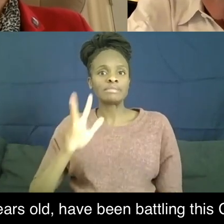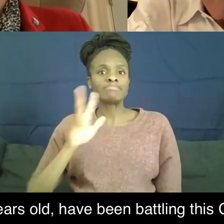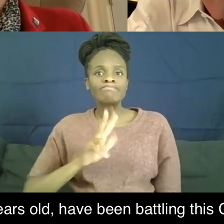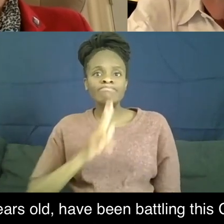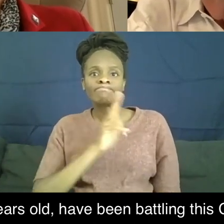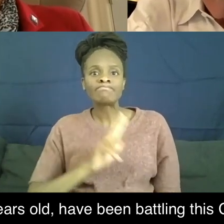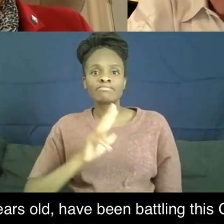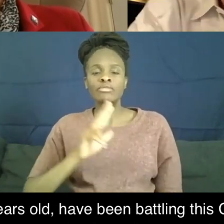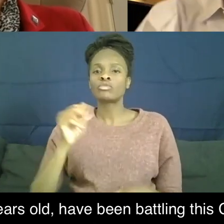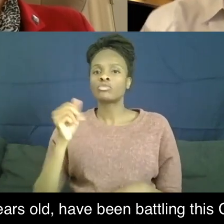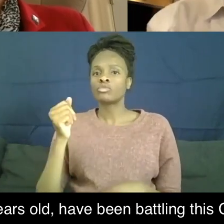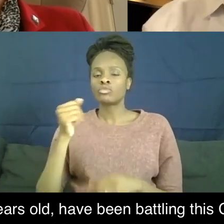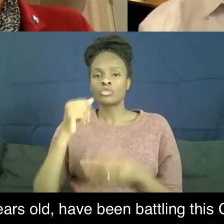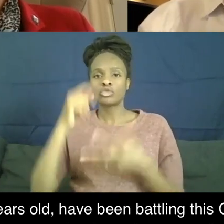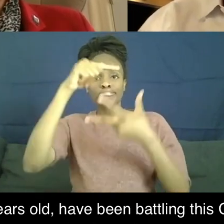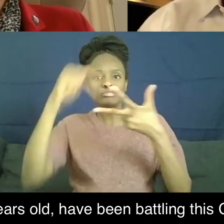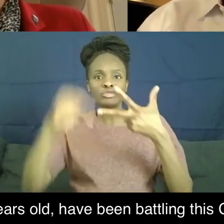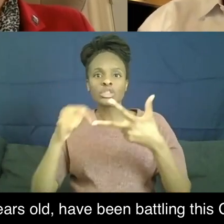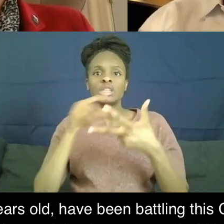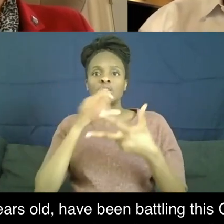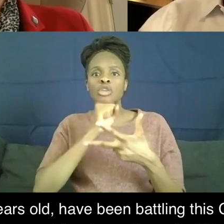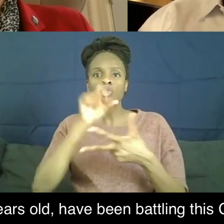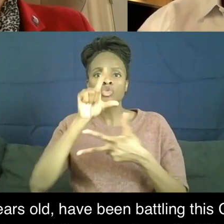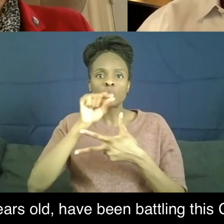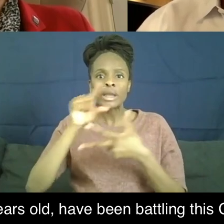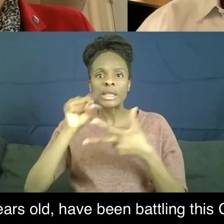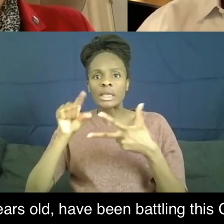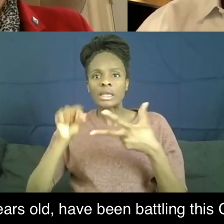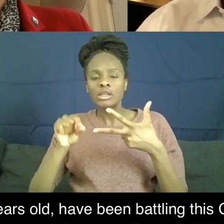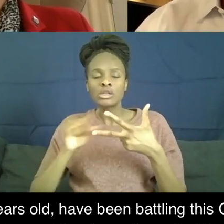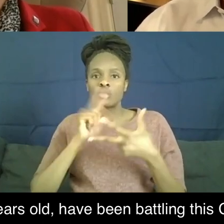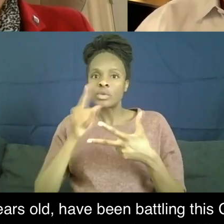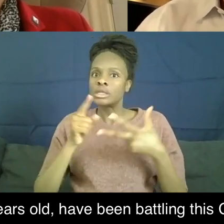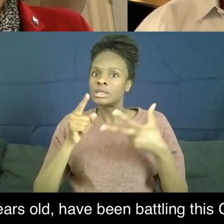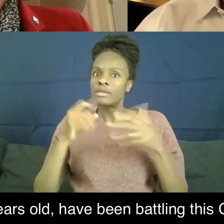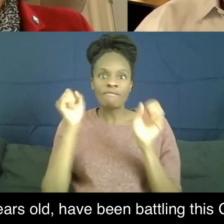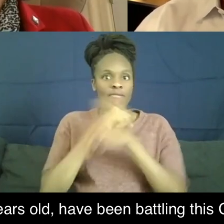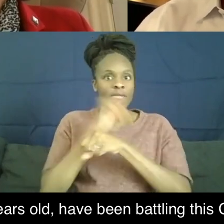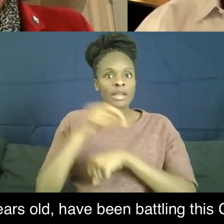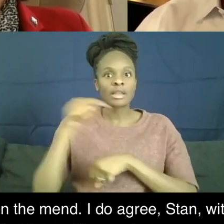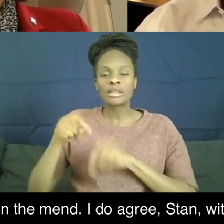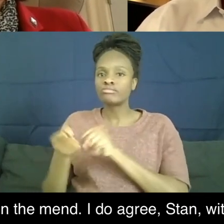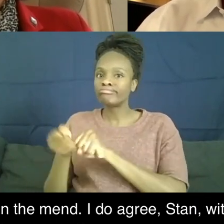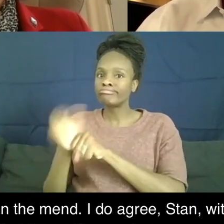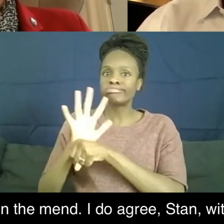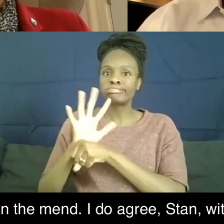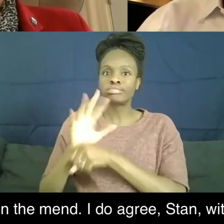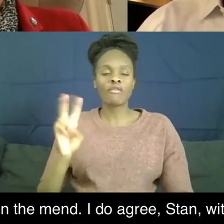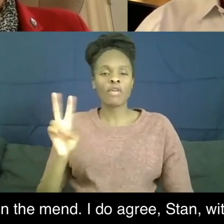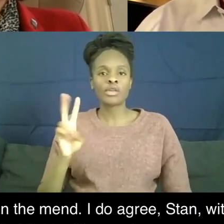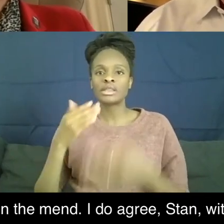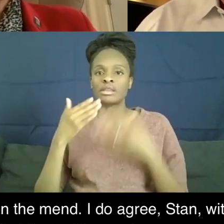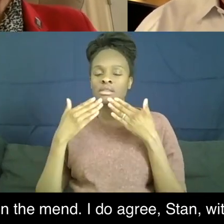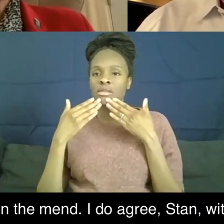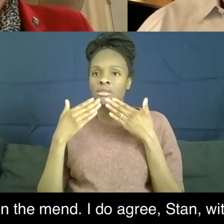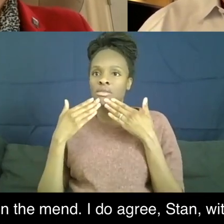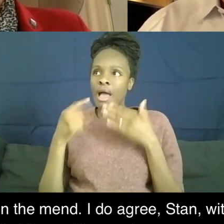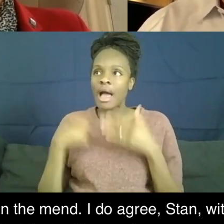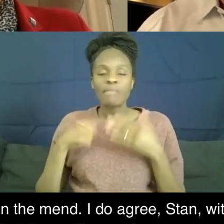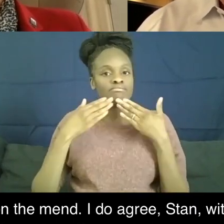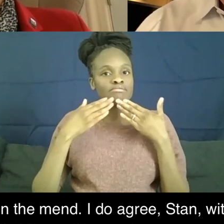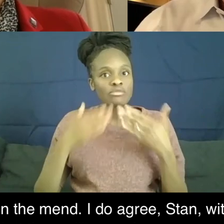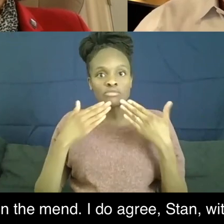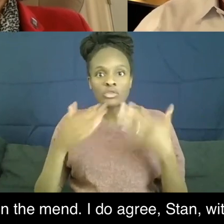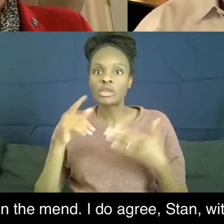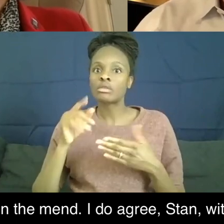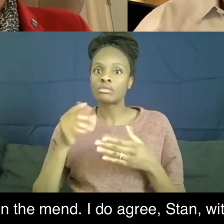years old, have been, uh, battling this COVID virus and thank goodness, uh, that they are on the mend. I do agree, Stan, with you